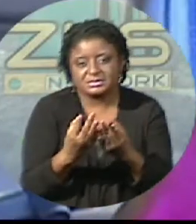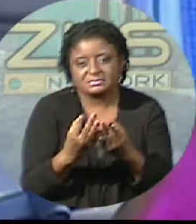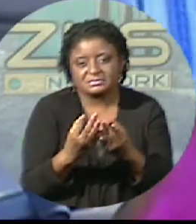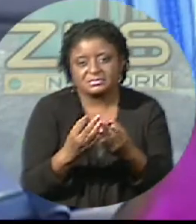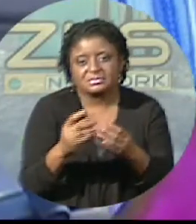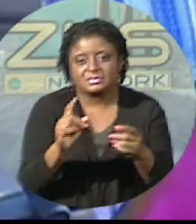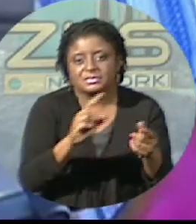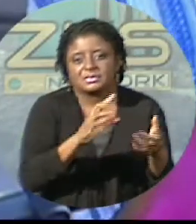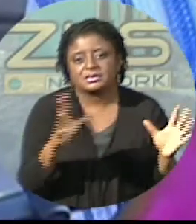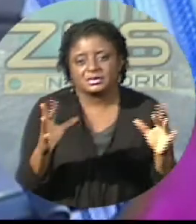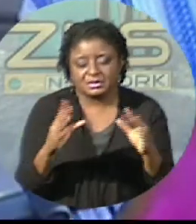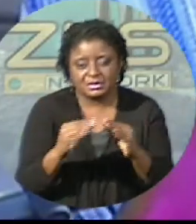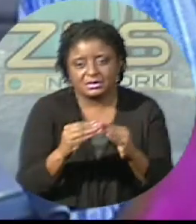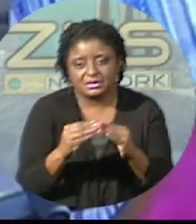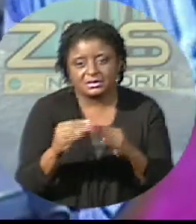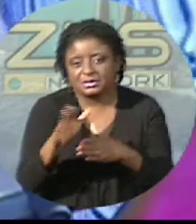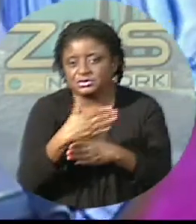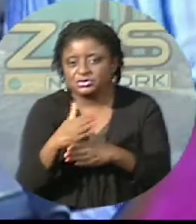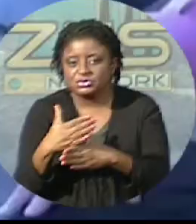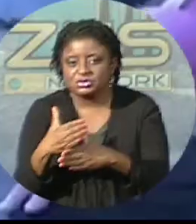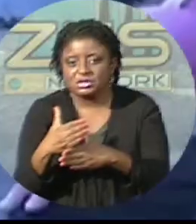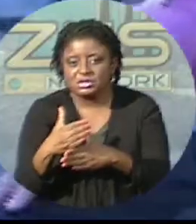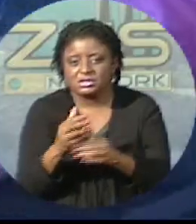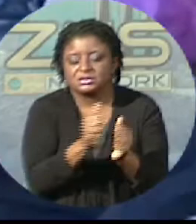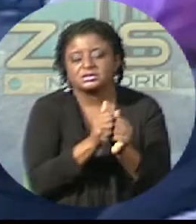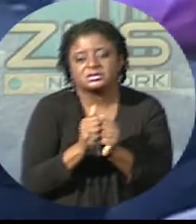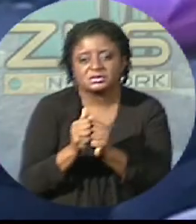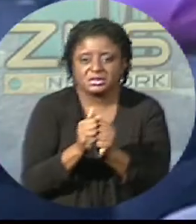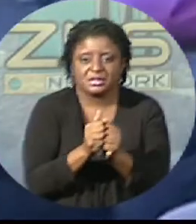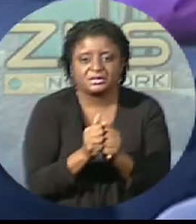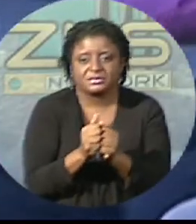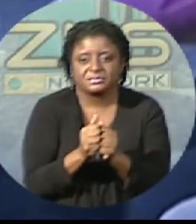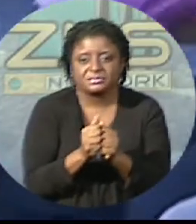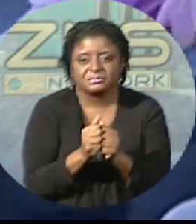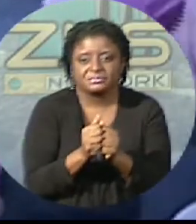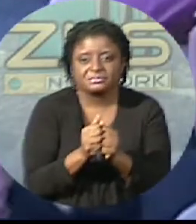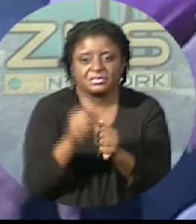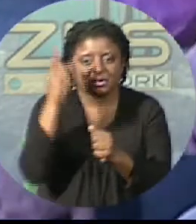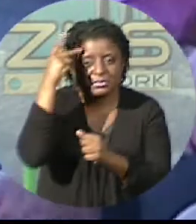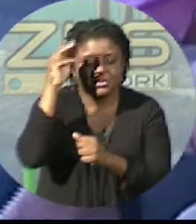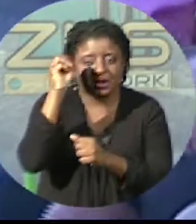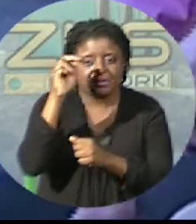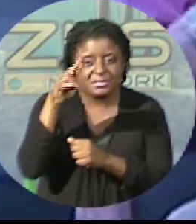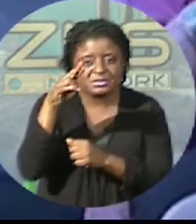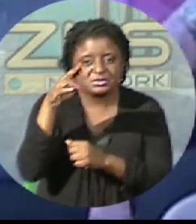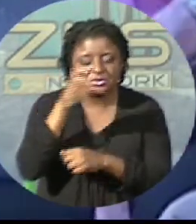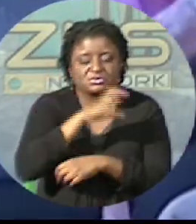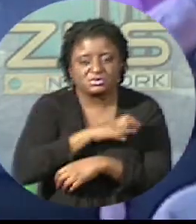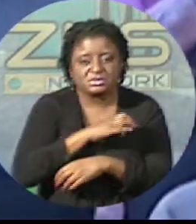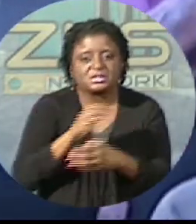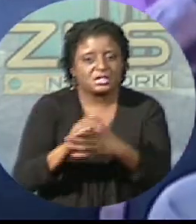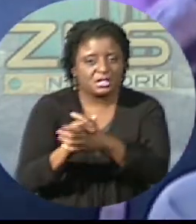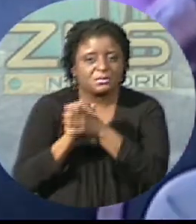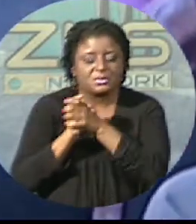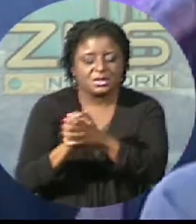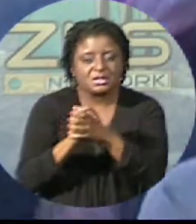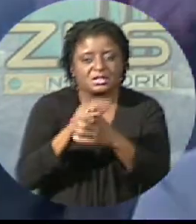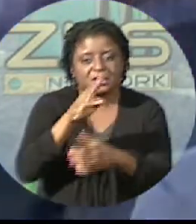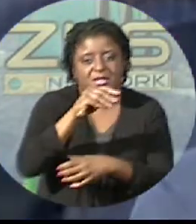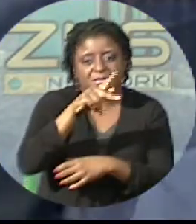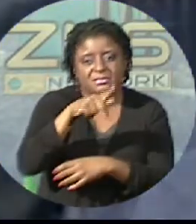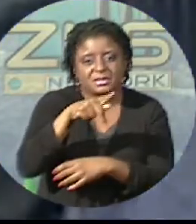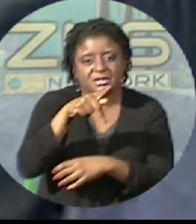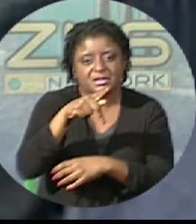fellowship and share so much together. Prime Minister Christie applauded the Member of Parliament for South Abaco, Edison